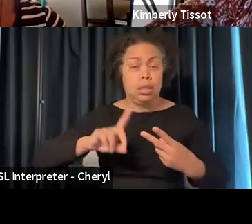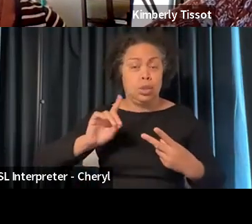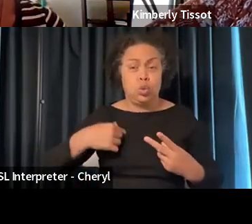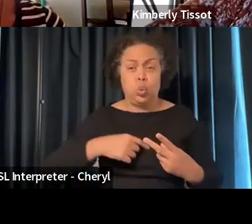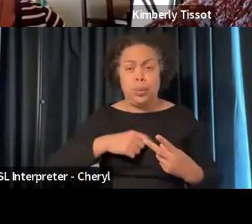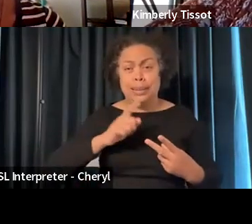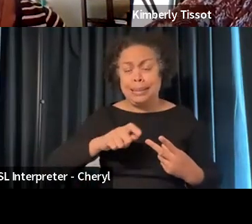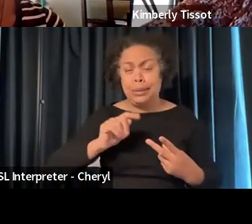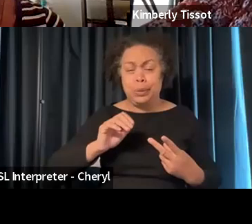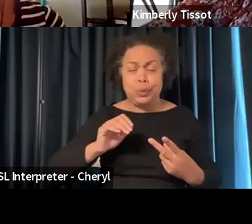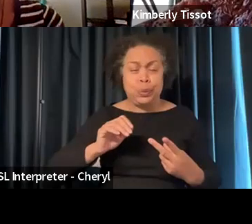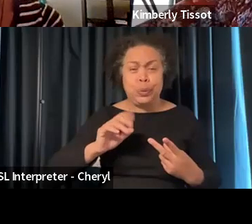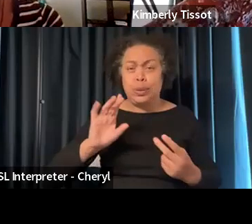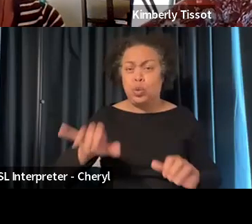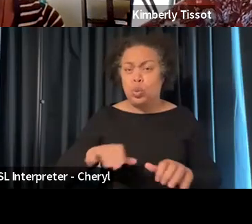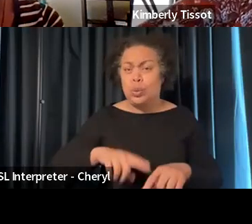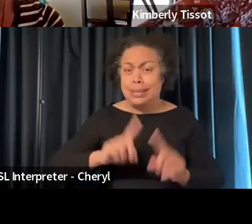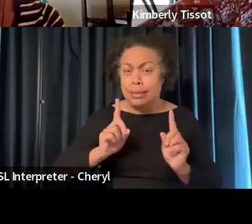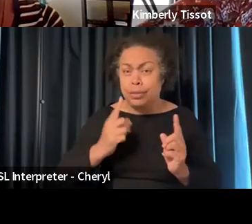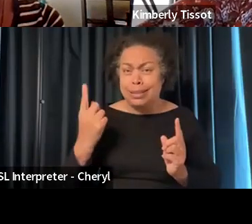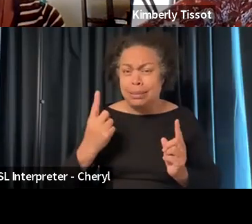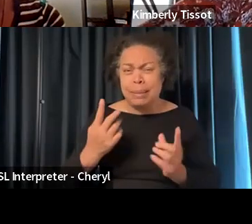things we need to do differently?